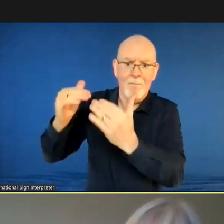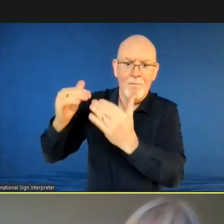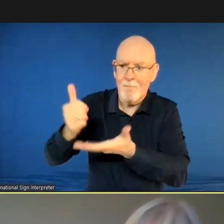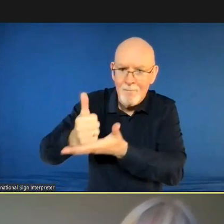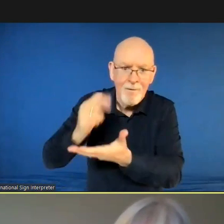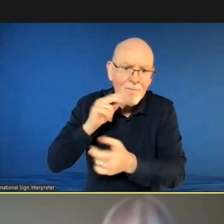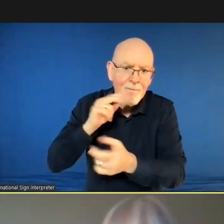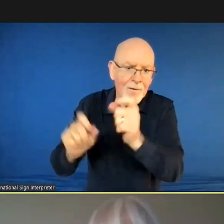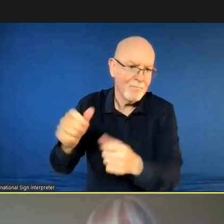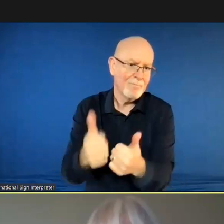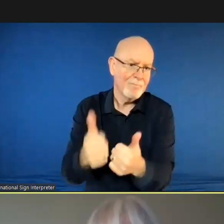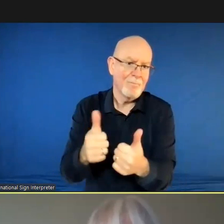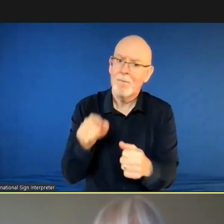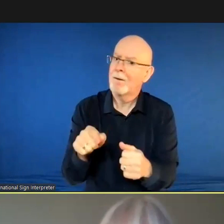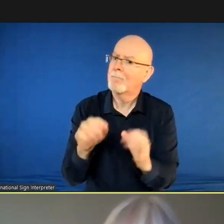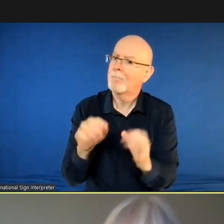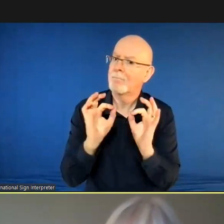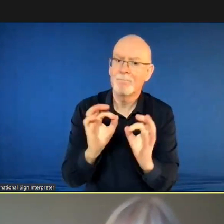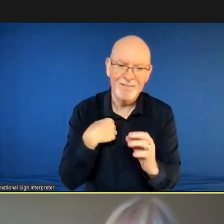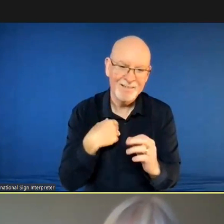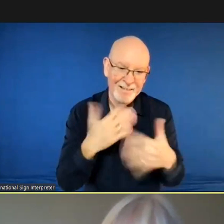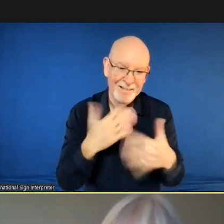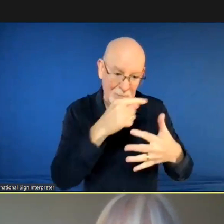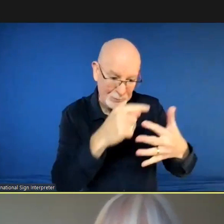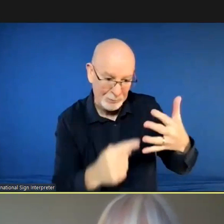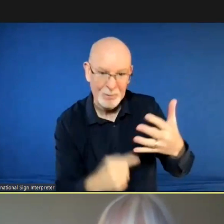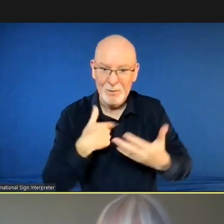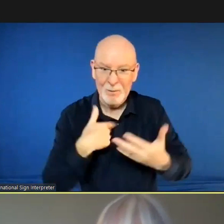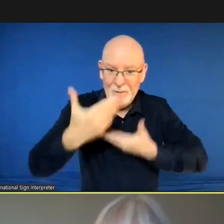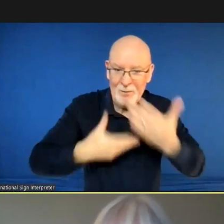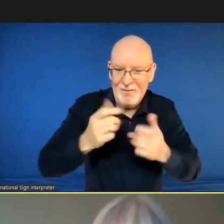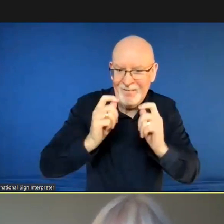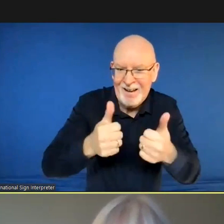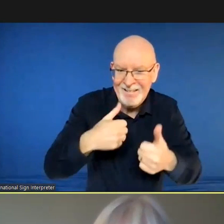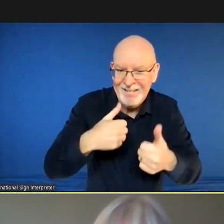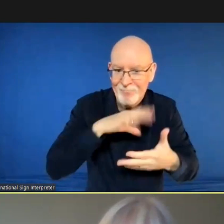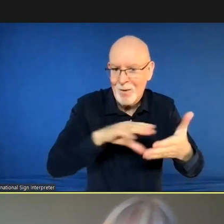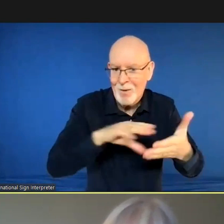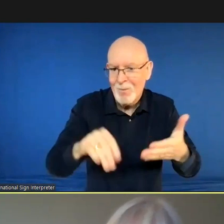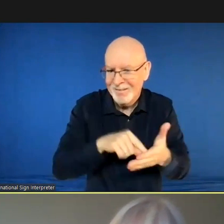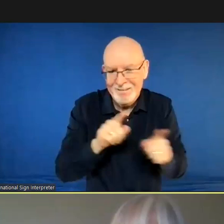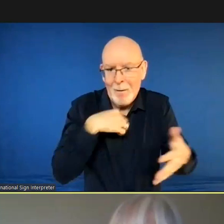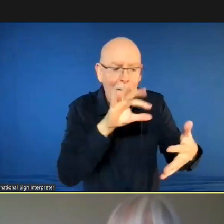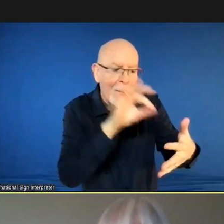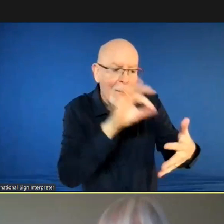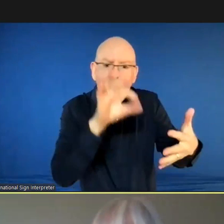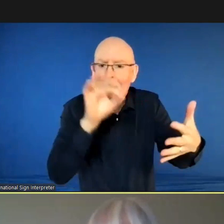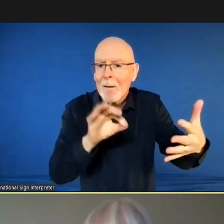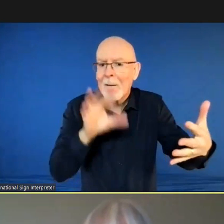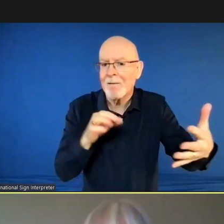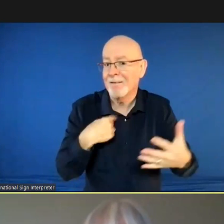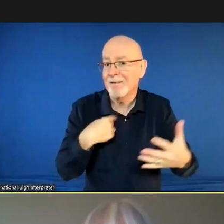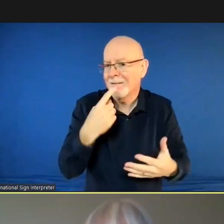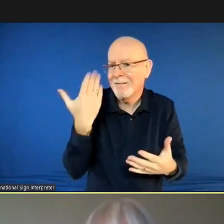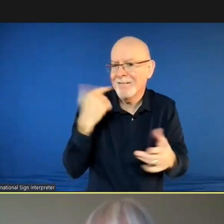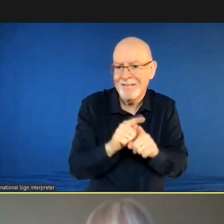said before. Please do take time to have a look in a bit more detail. And please do get back to us with